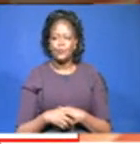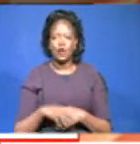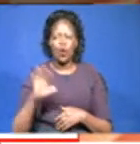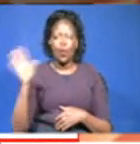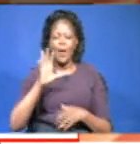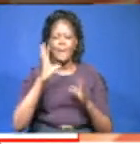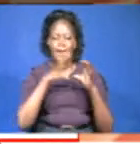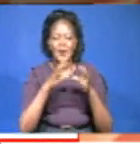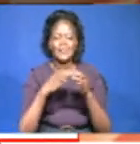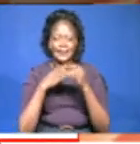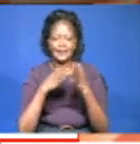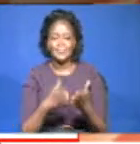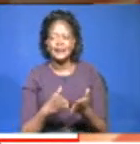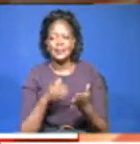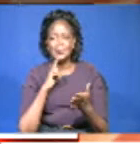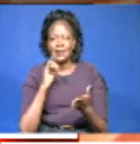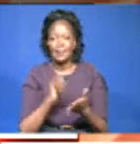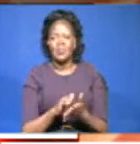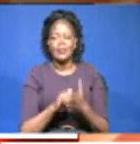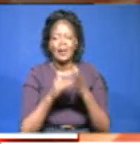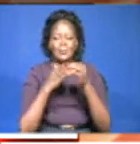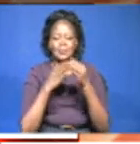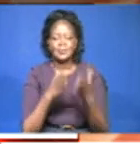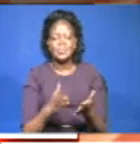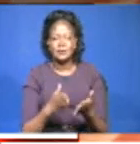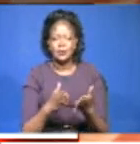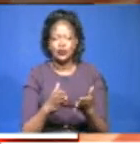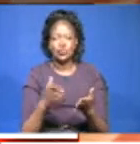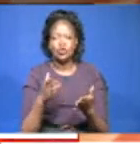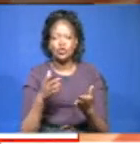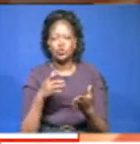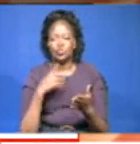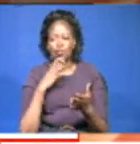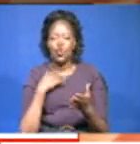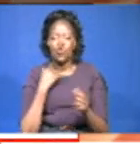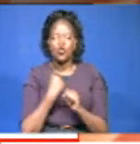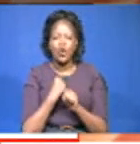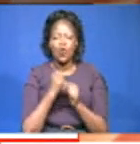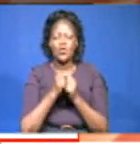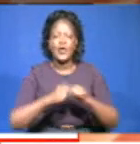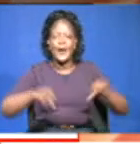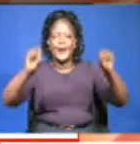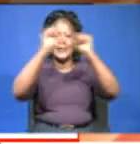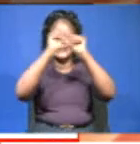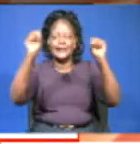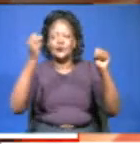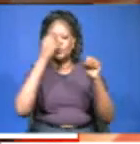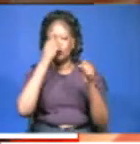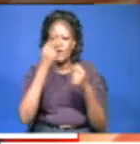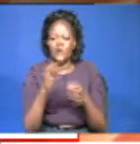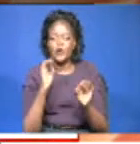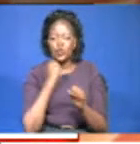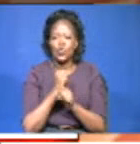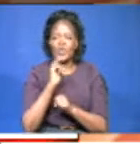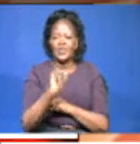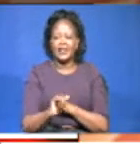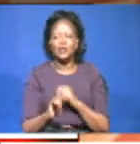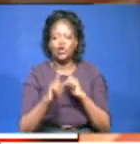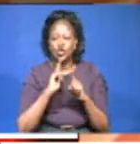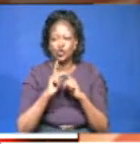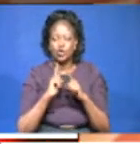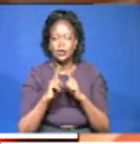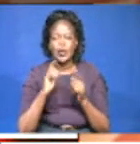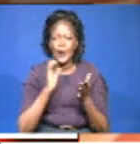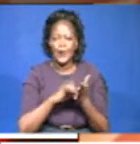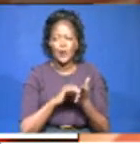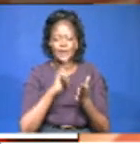leader Kalonzo Musyoka says leaders who want to work with President William Ruto are free to do so. Speaking in Makueni,